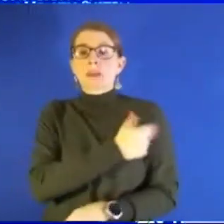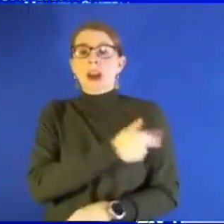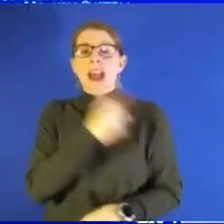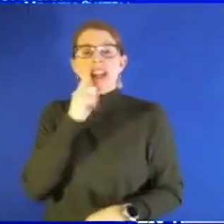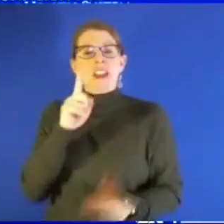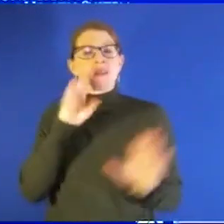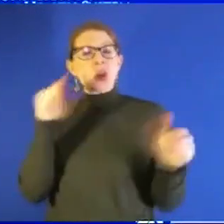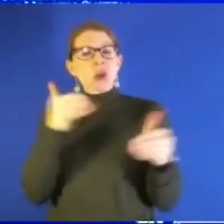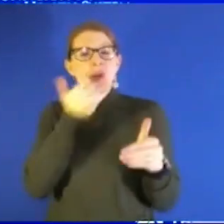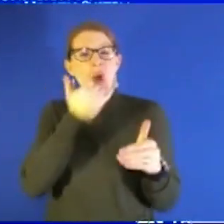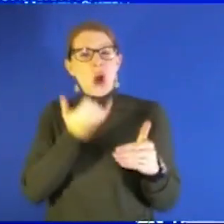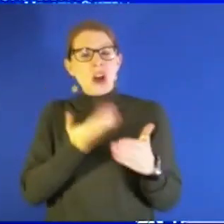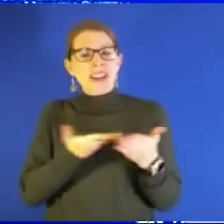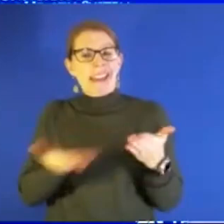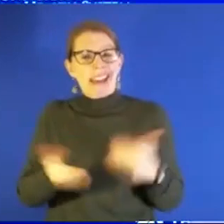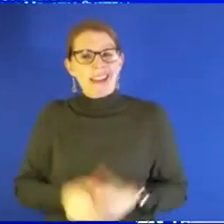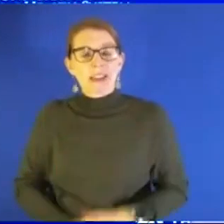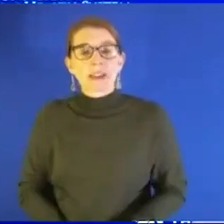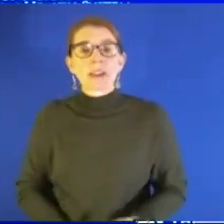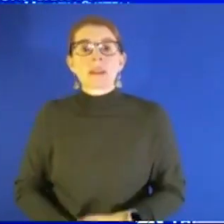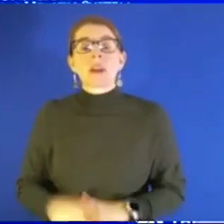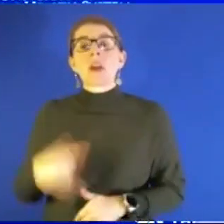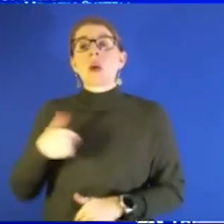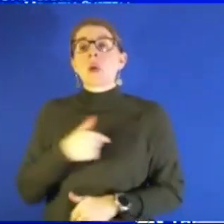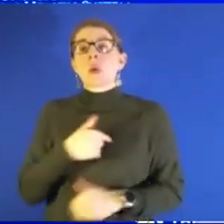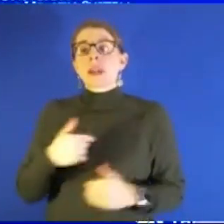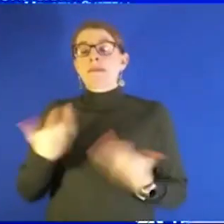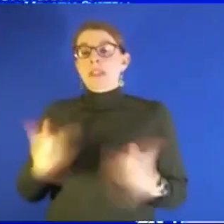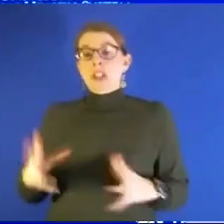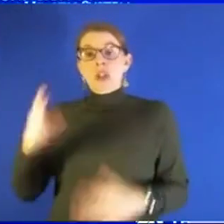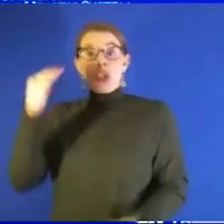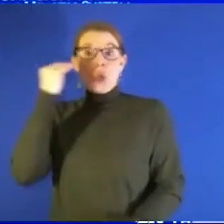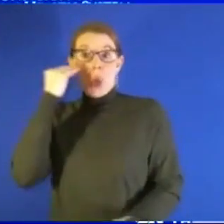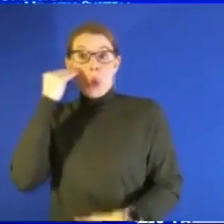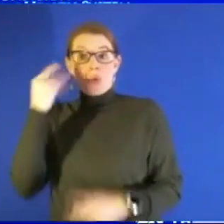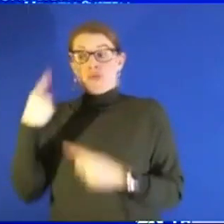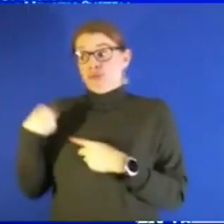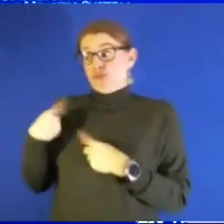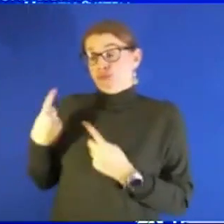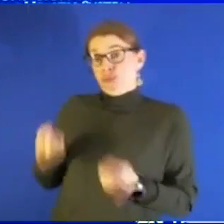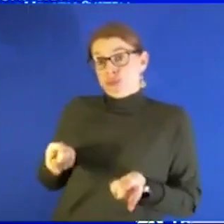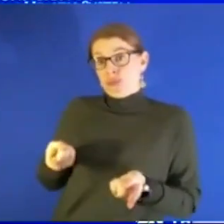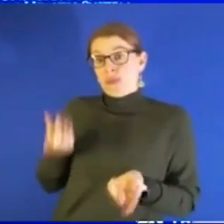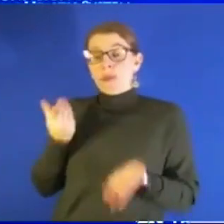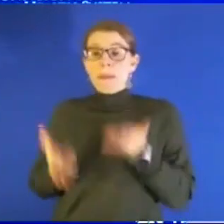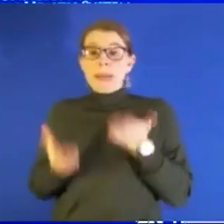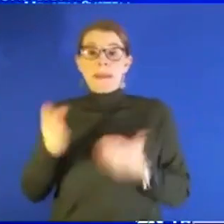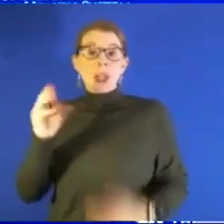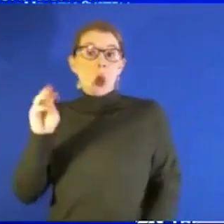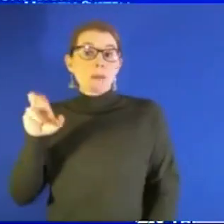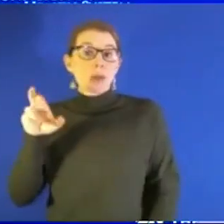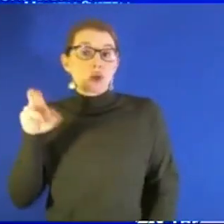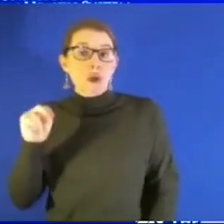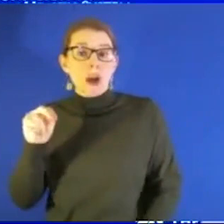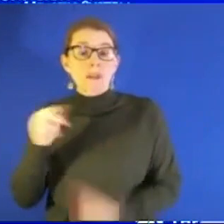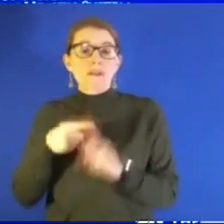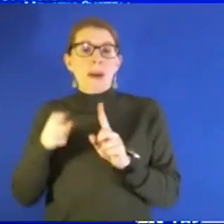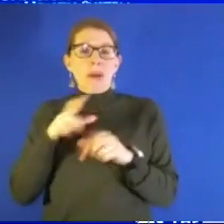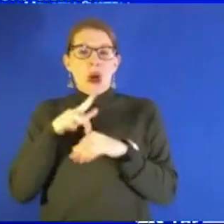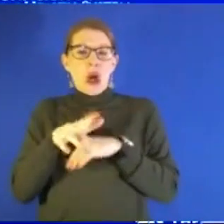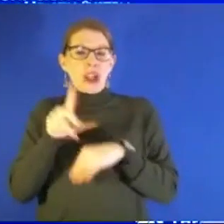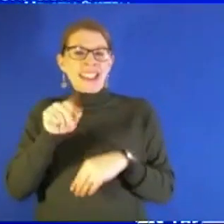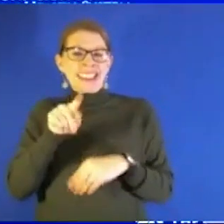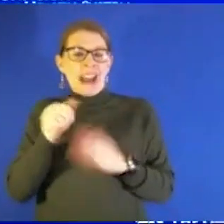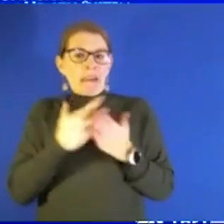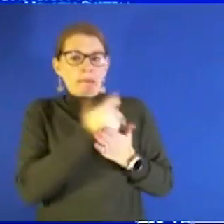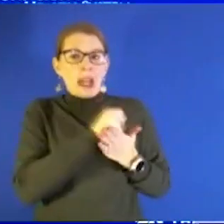wrong details. So what we have known and what we have said is that, okay, maybe Omicron from early data, I don't think it's a complete data